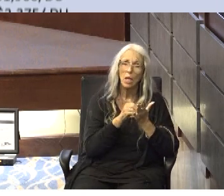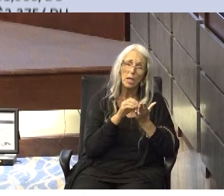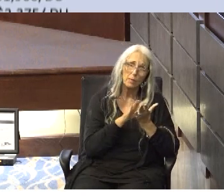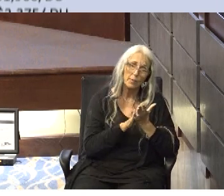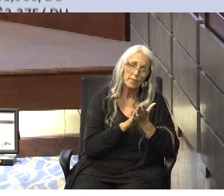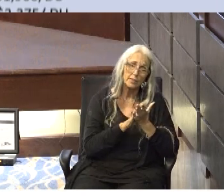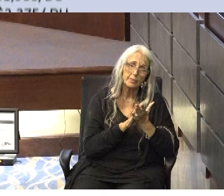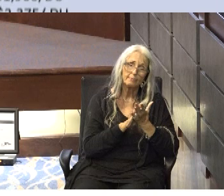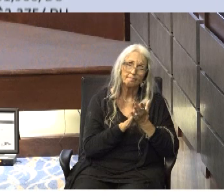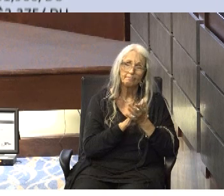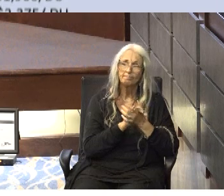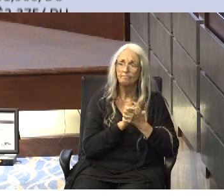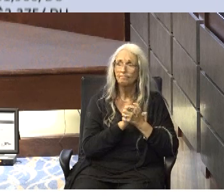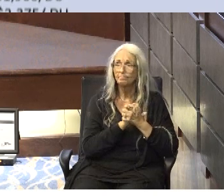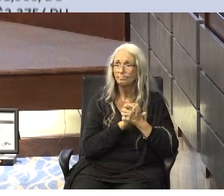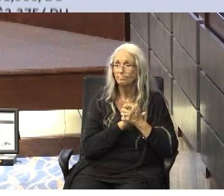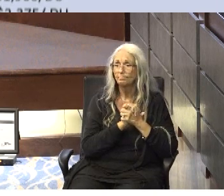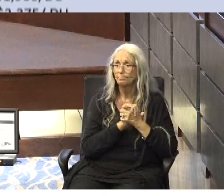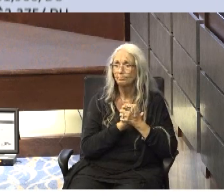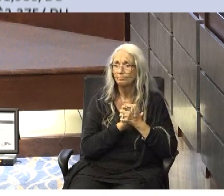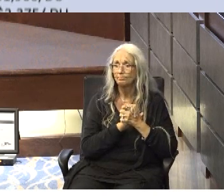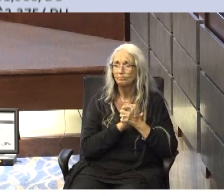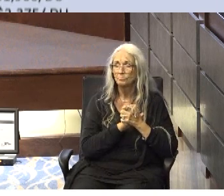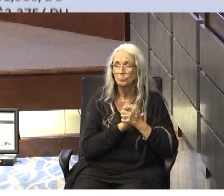looking into as well.